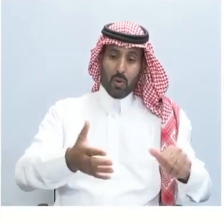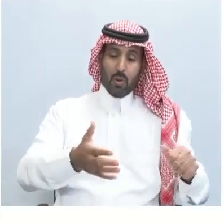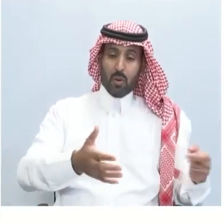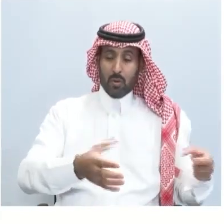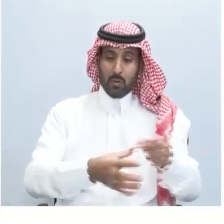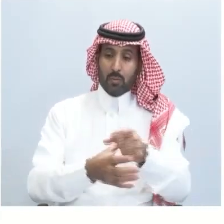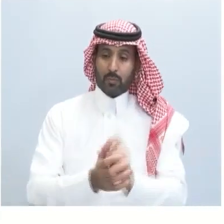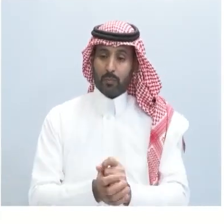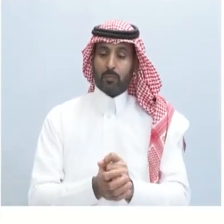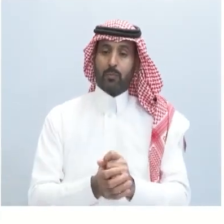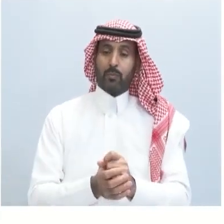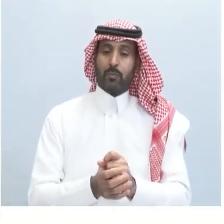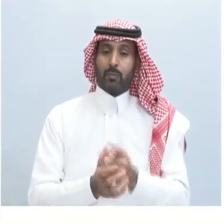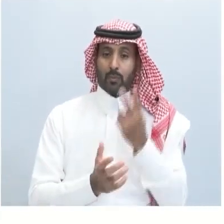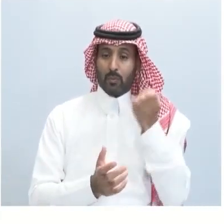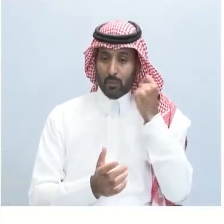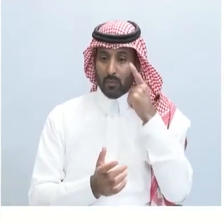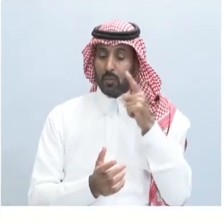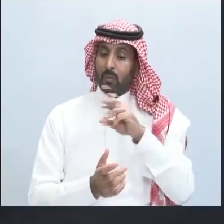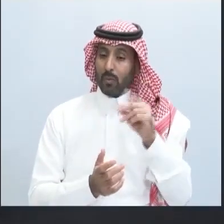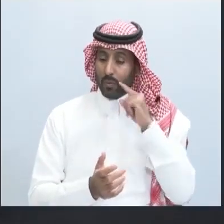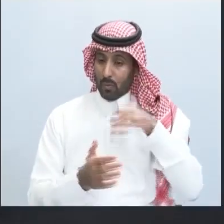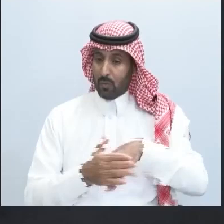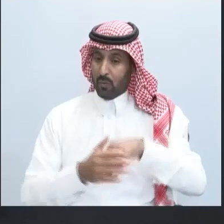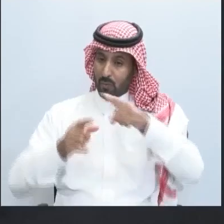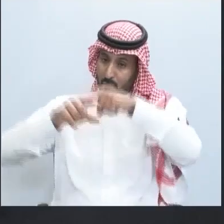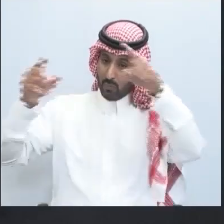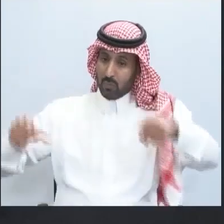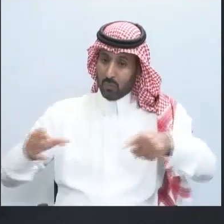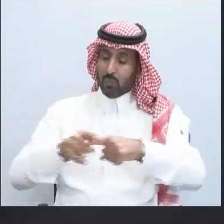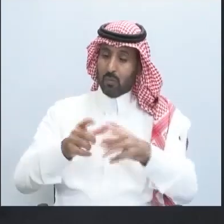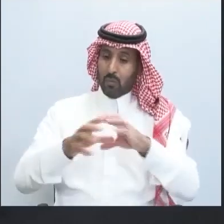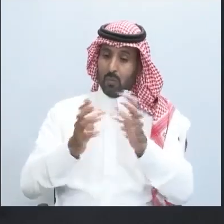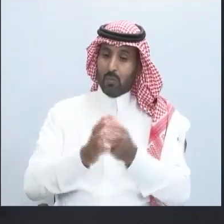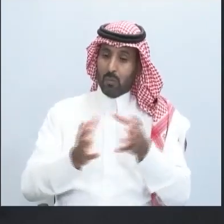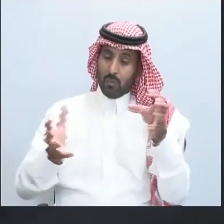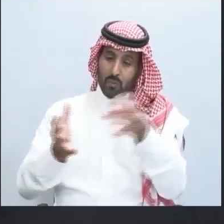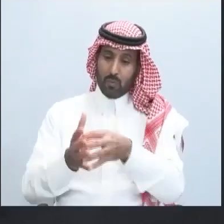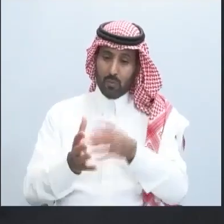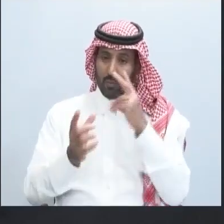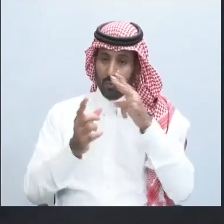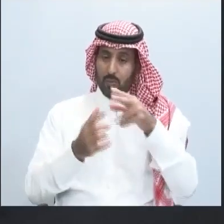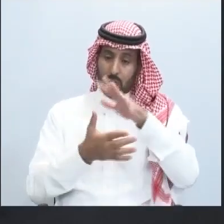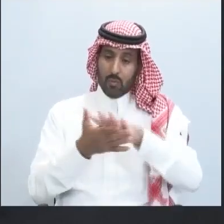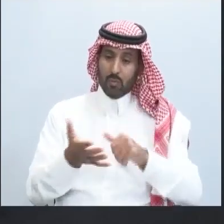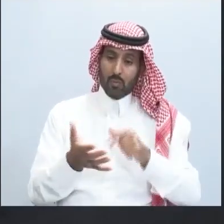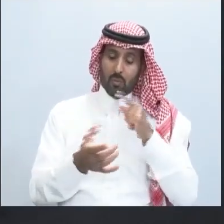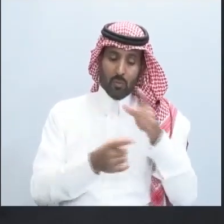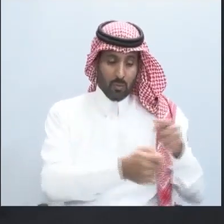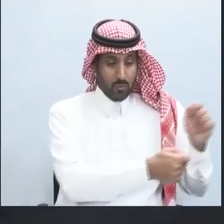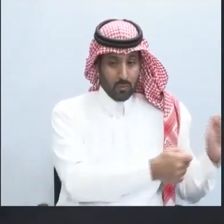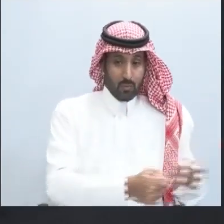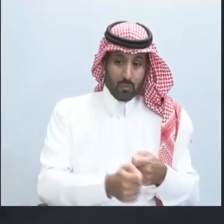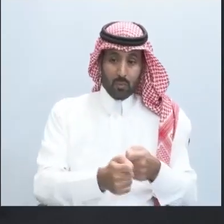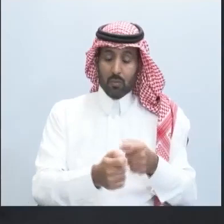net. So, it's as we guessed in the beginning of this lesson when we analyzed the picture, is you use your